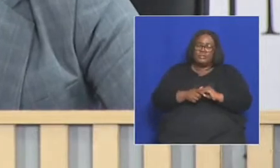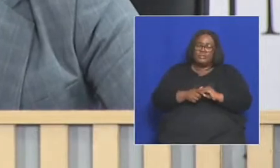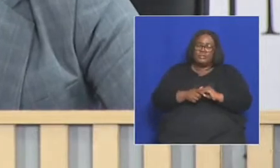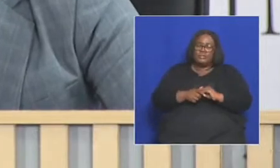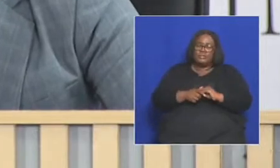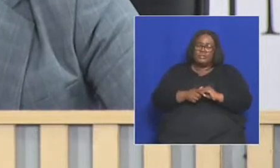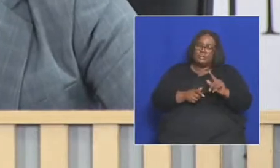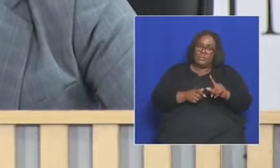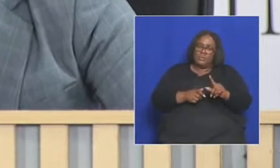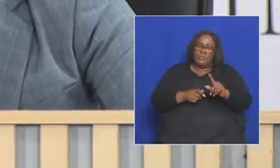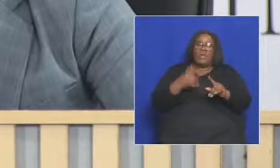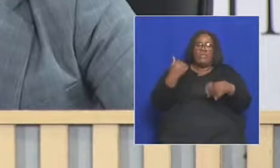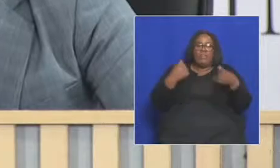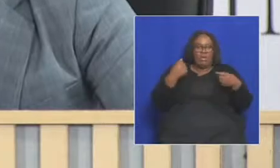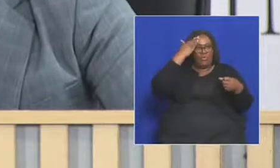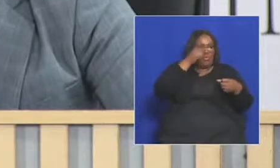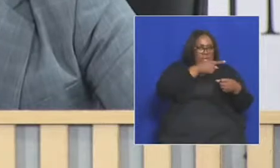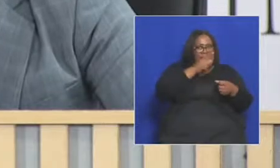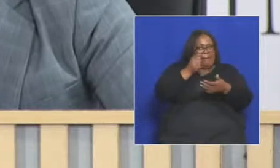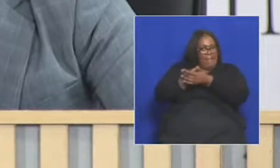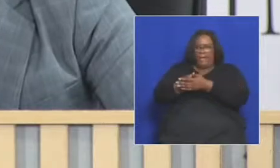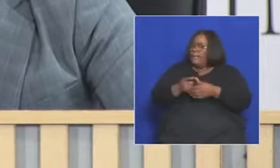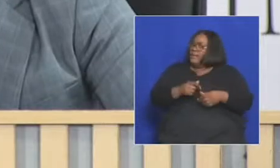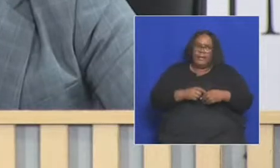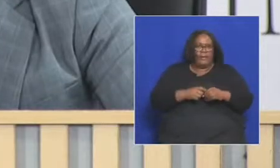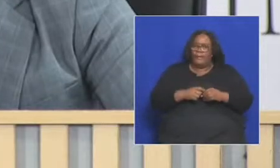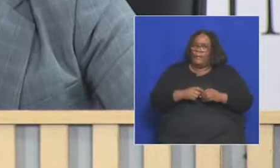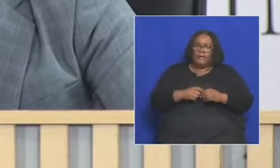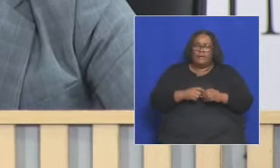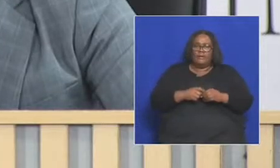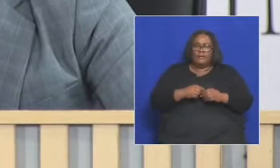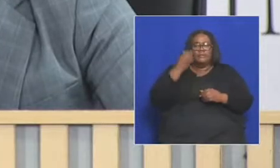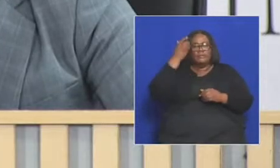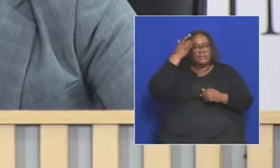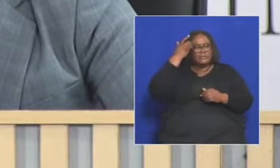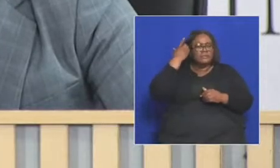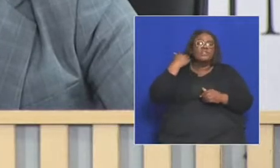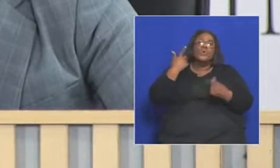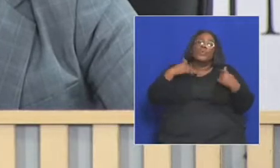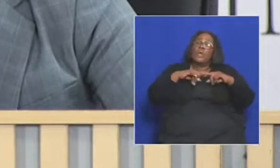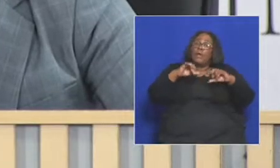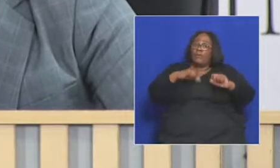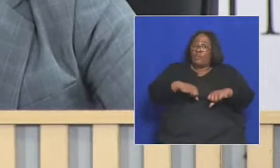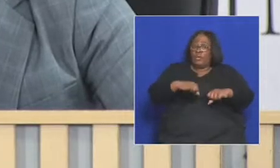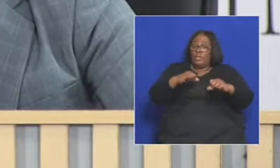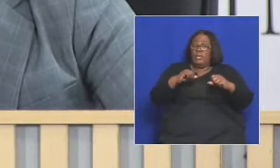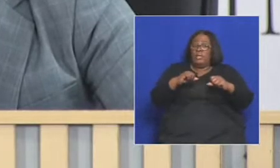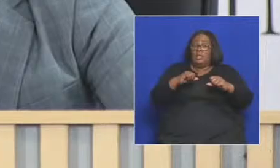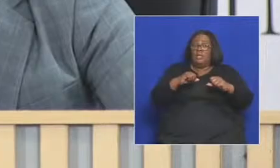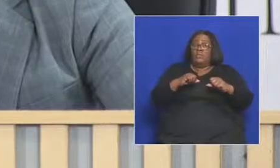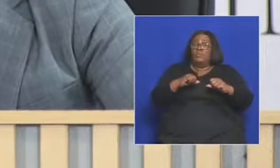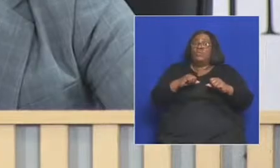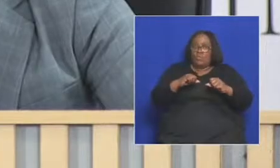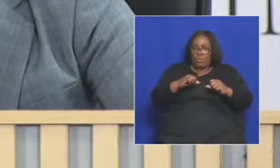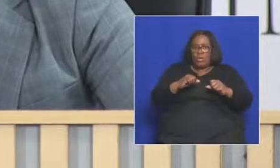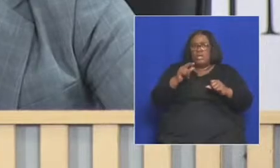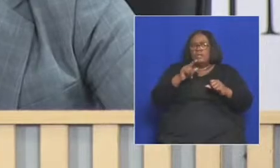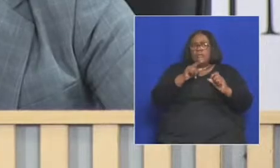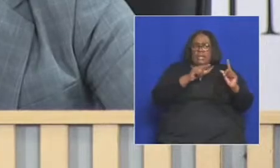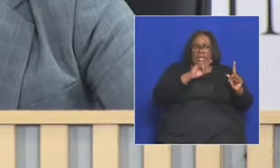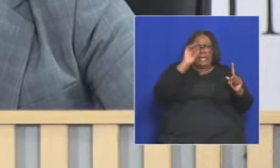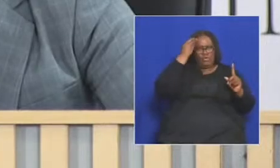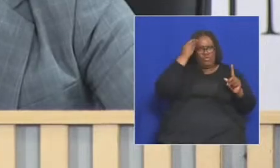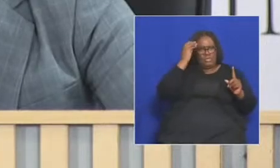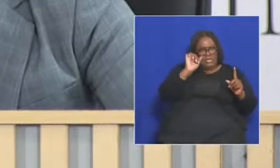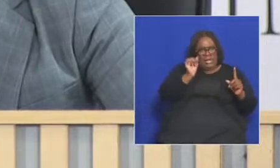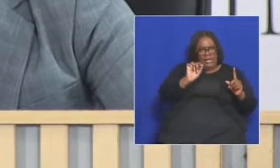that he did not buy it. Yes. Yes. And beyond the interest in sports car, whatever the outcome